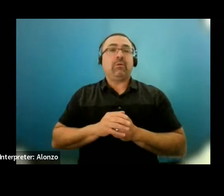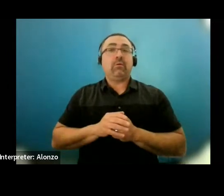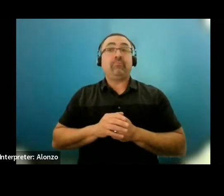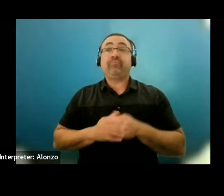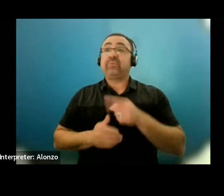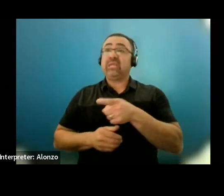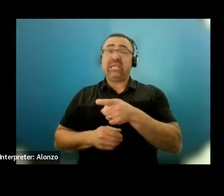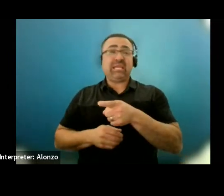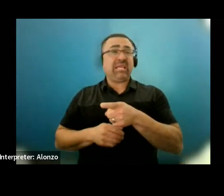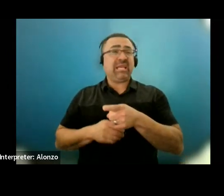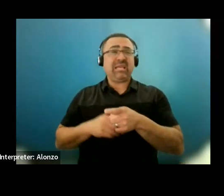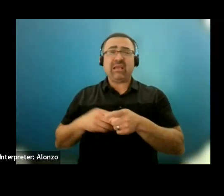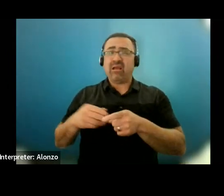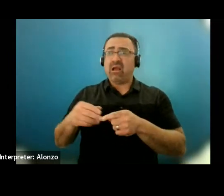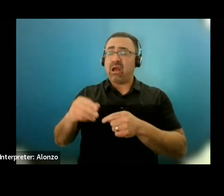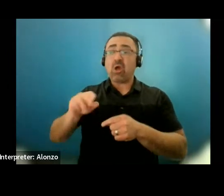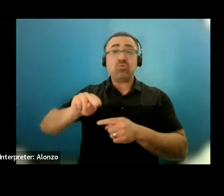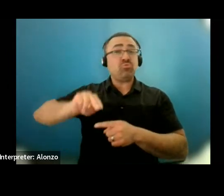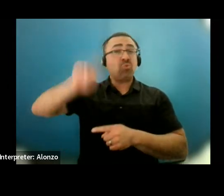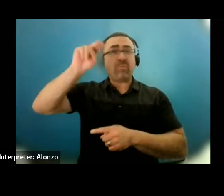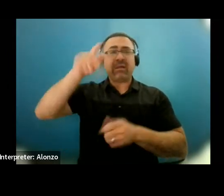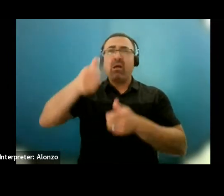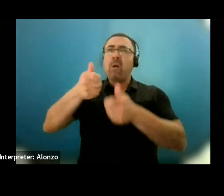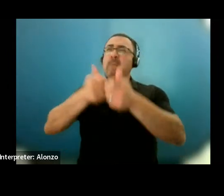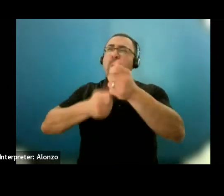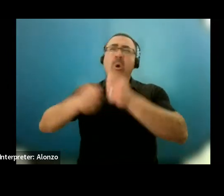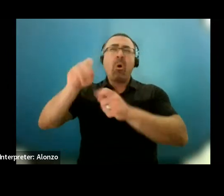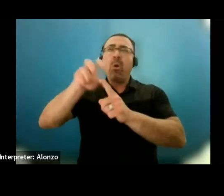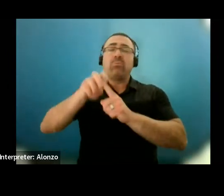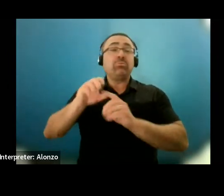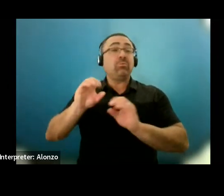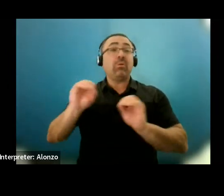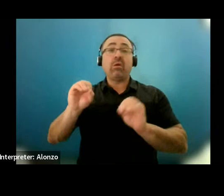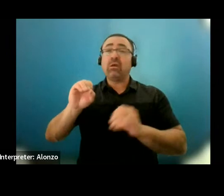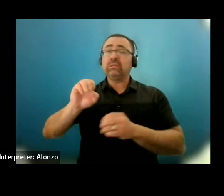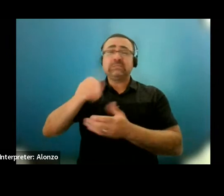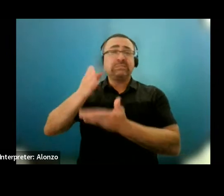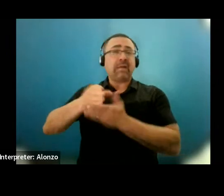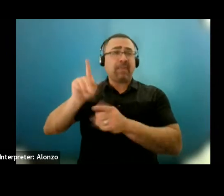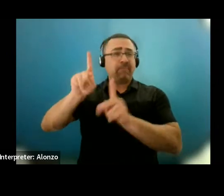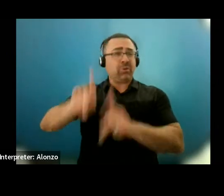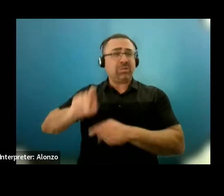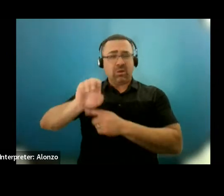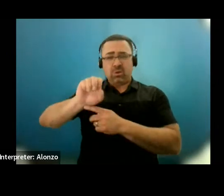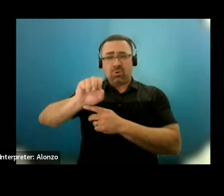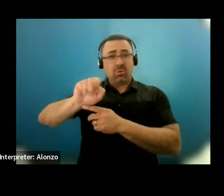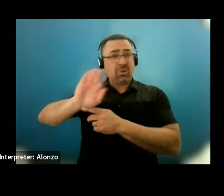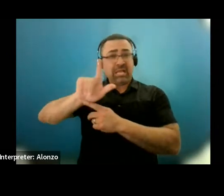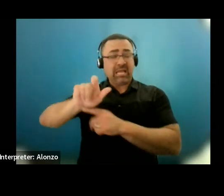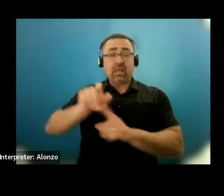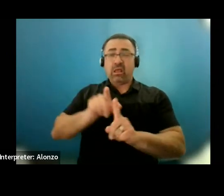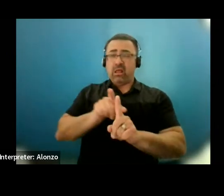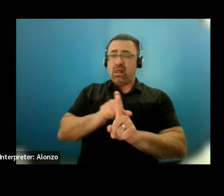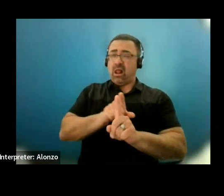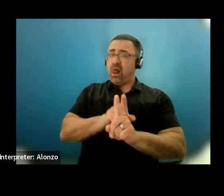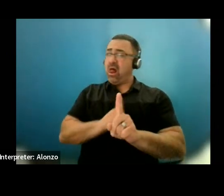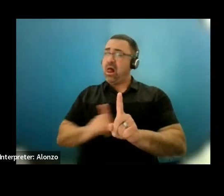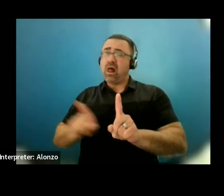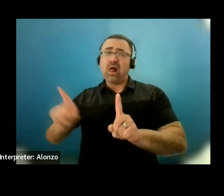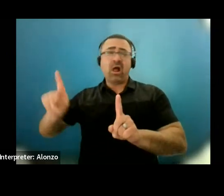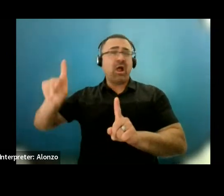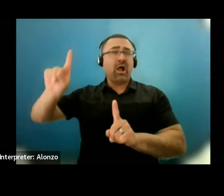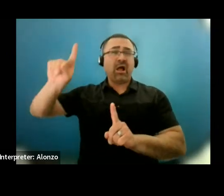pulled so many men out of the north, there was nobody to stop Early. So this man went up and around,